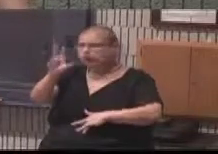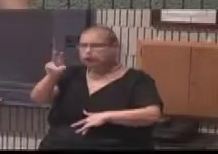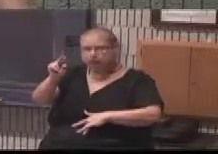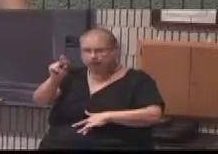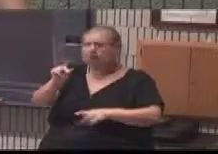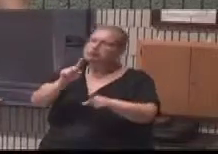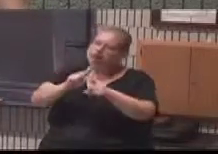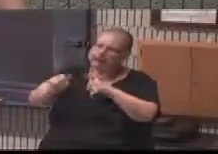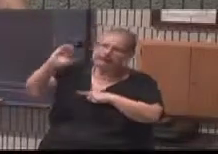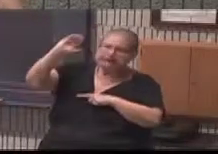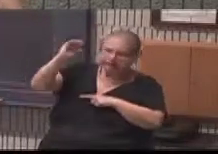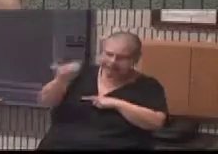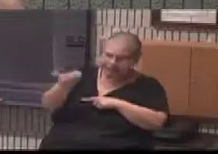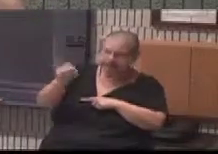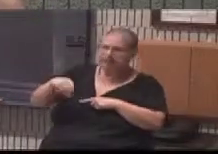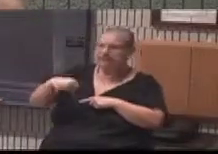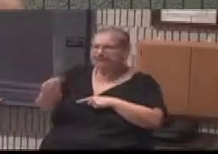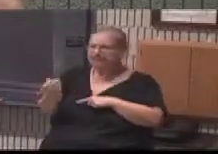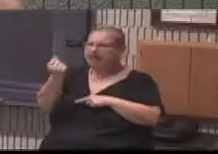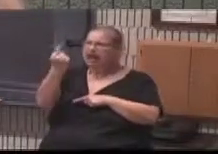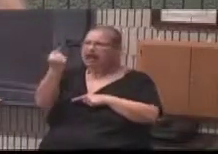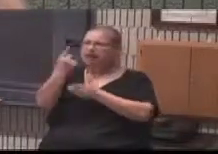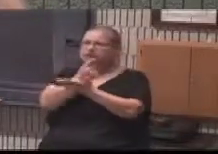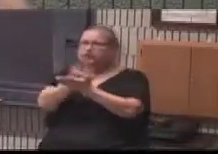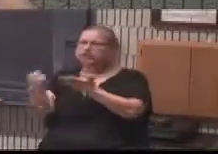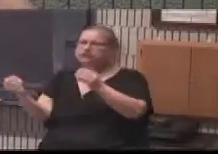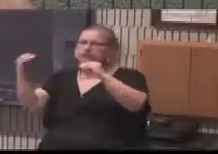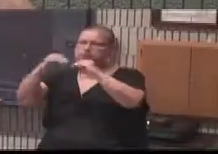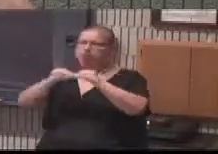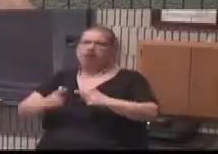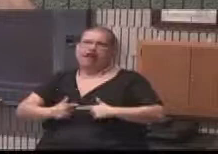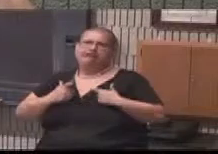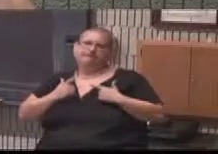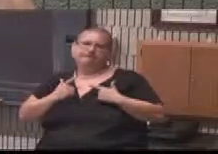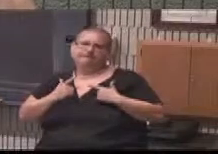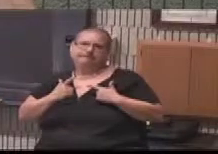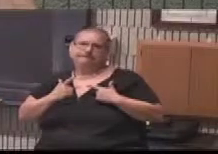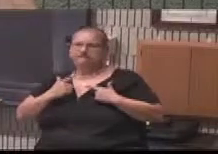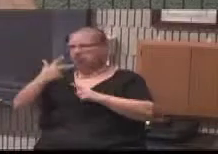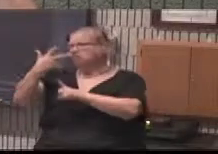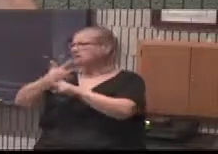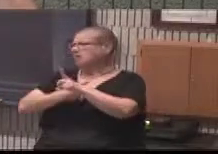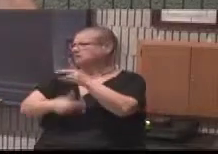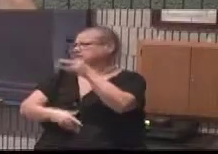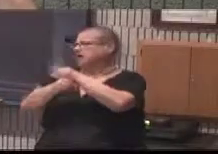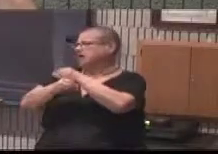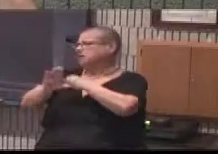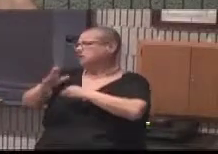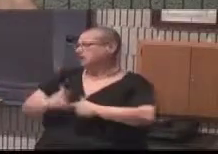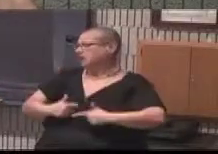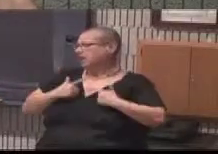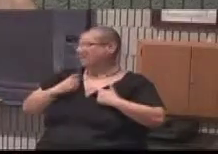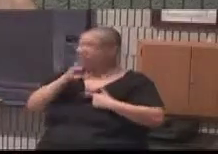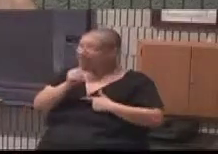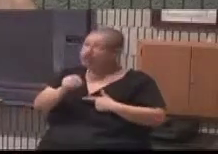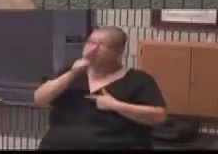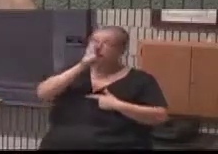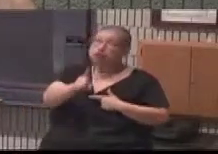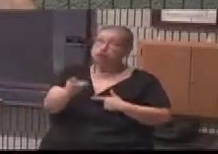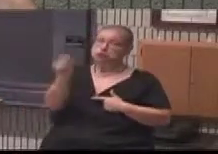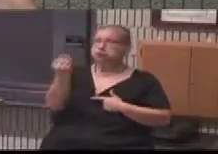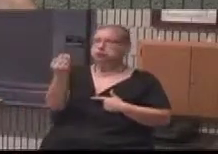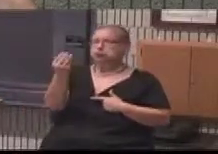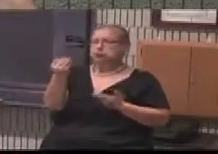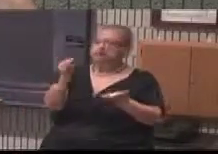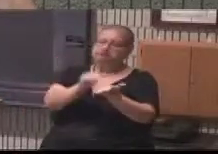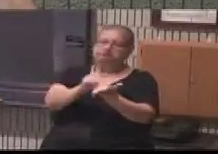in studies showed that it gave about 11 weeks more to life, about 3 months' time. And the fact is that it is extremely